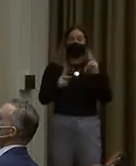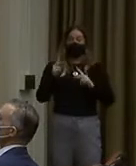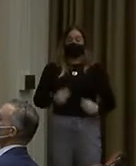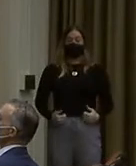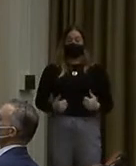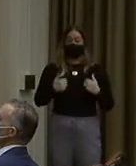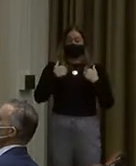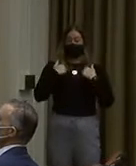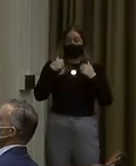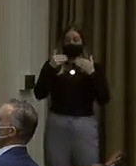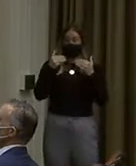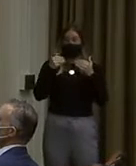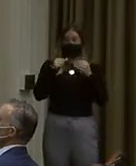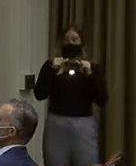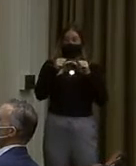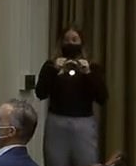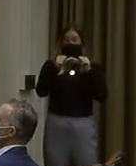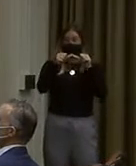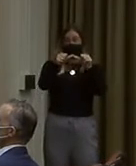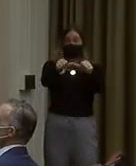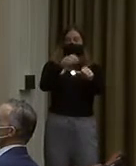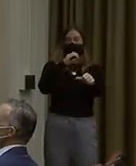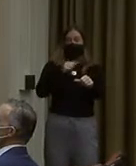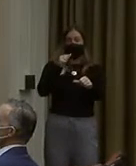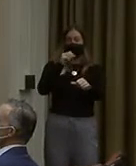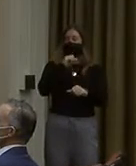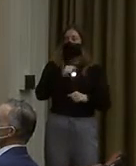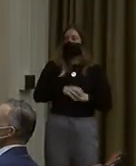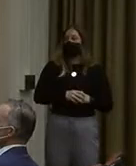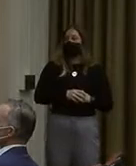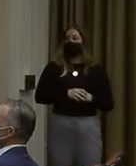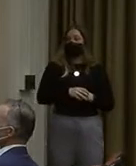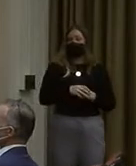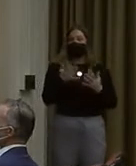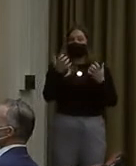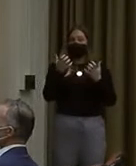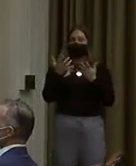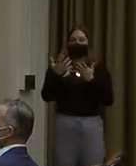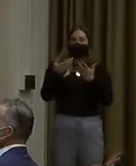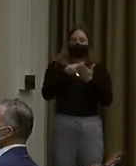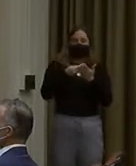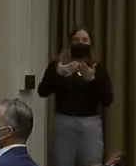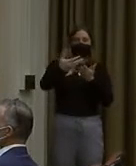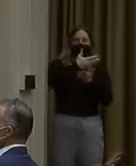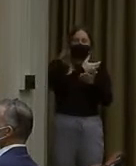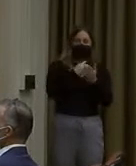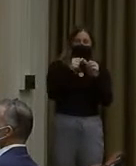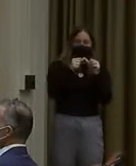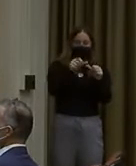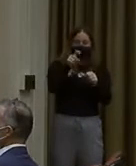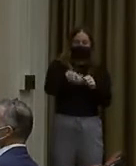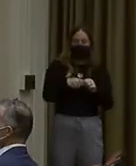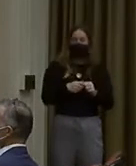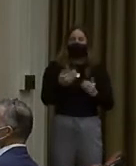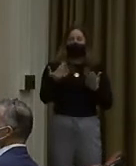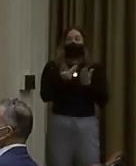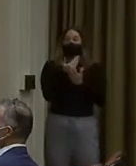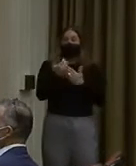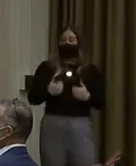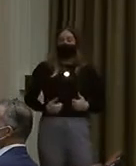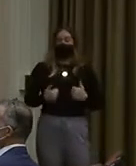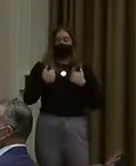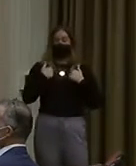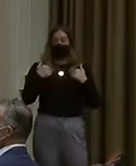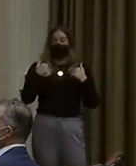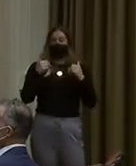longer, many want or need to learn and earn longer too. A new life stage is being